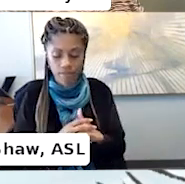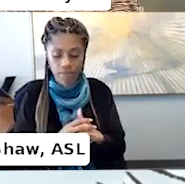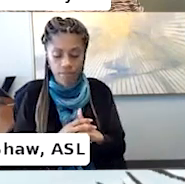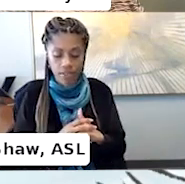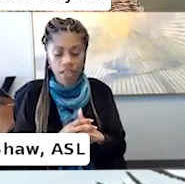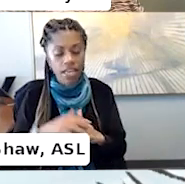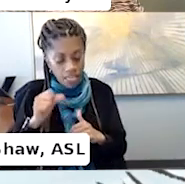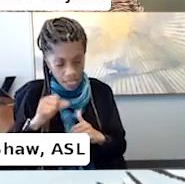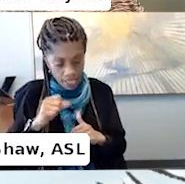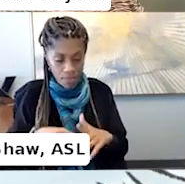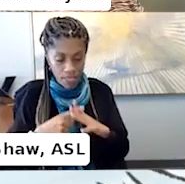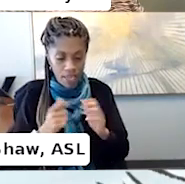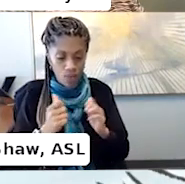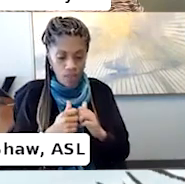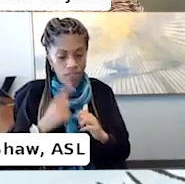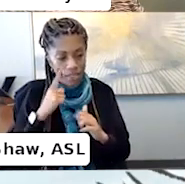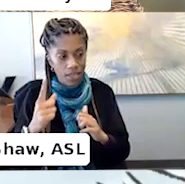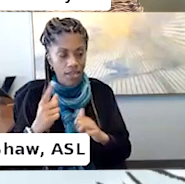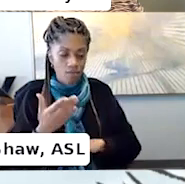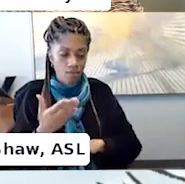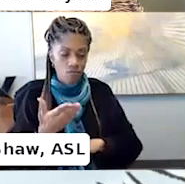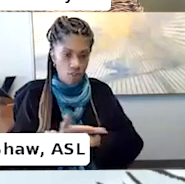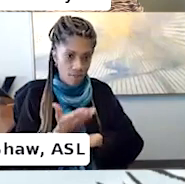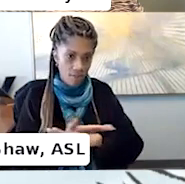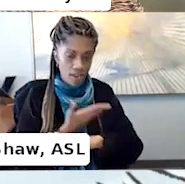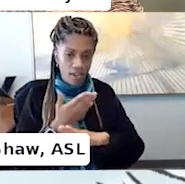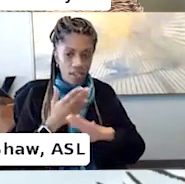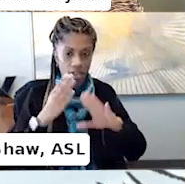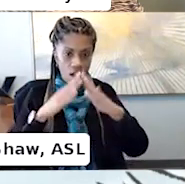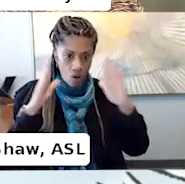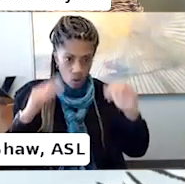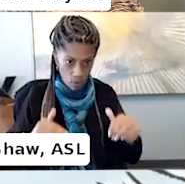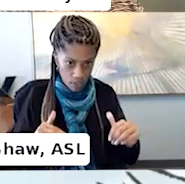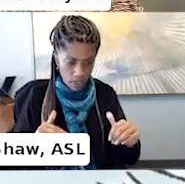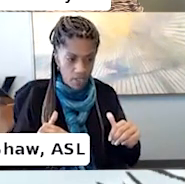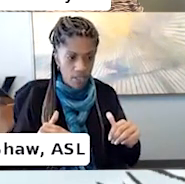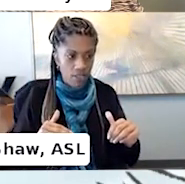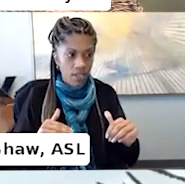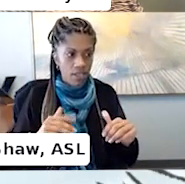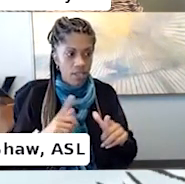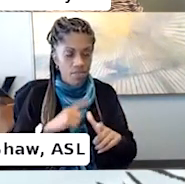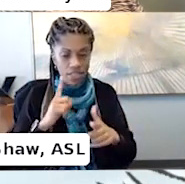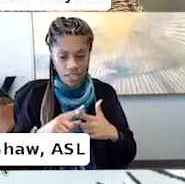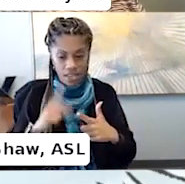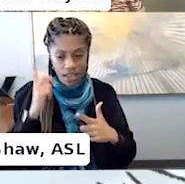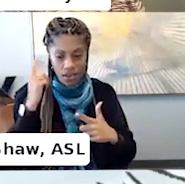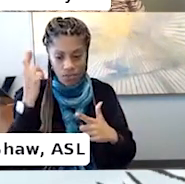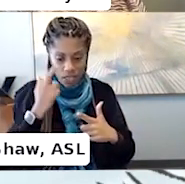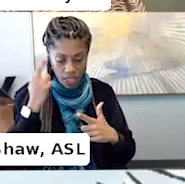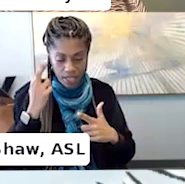communities is a purposeful life. I love you. Love you too, baby.